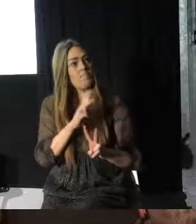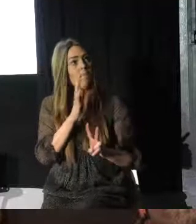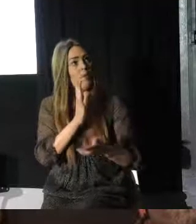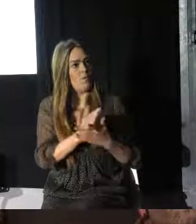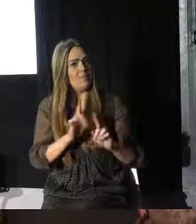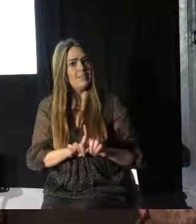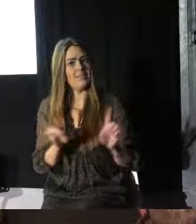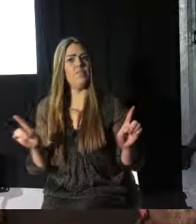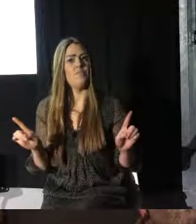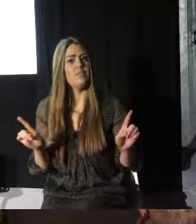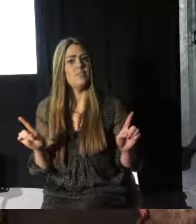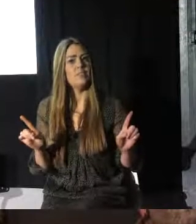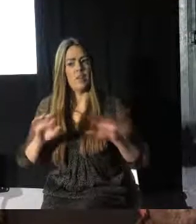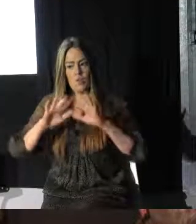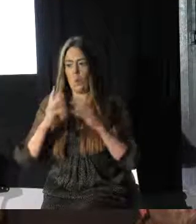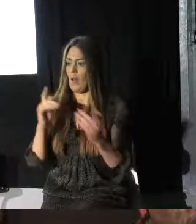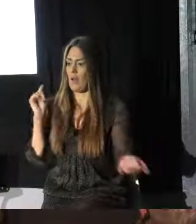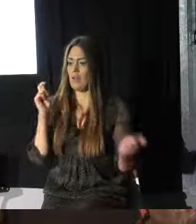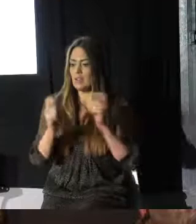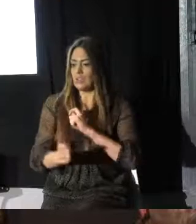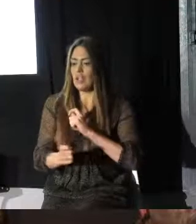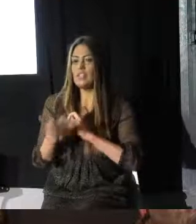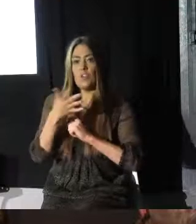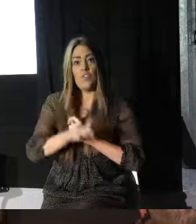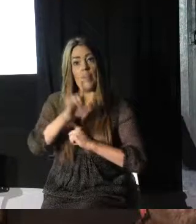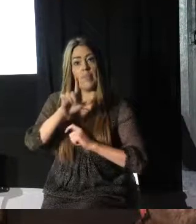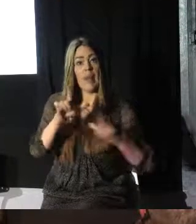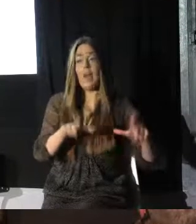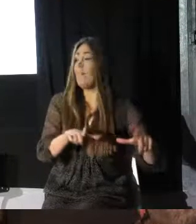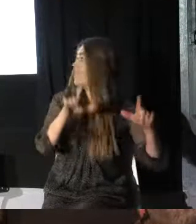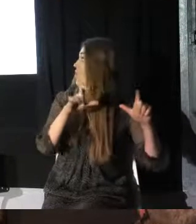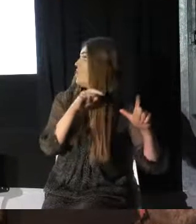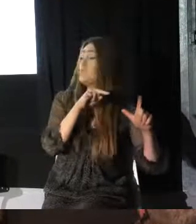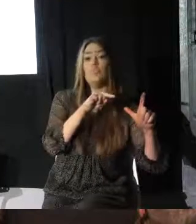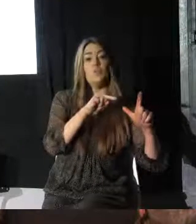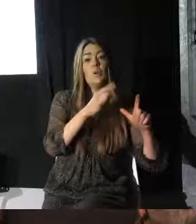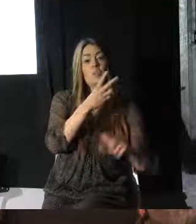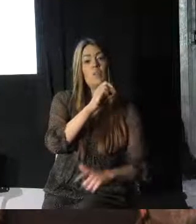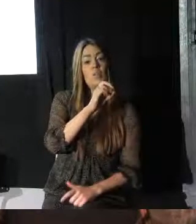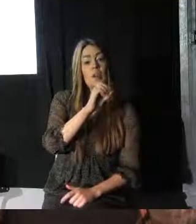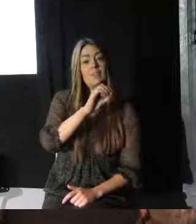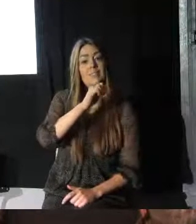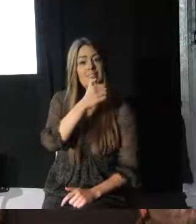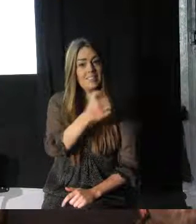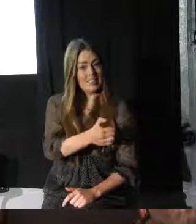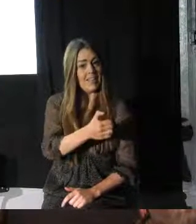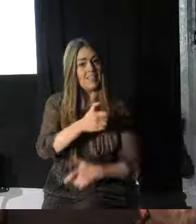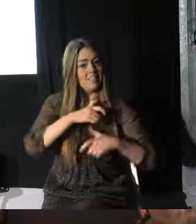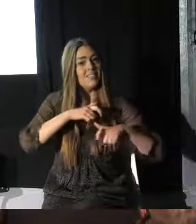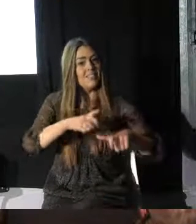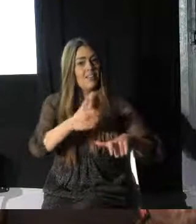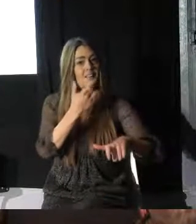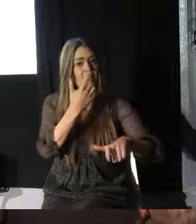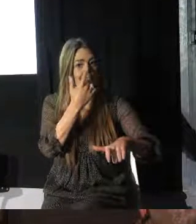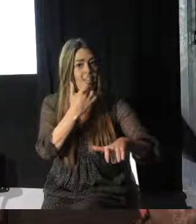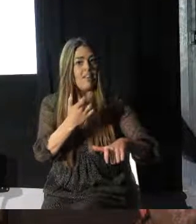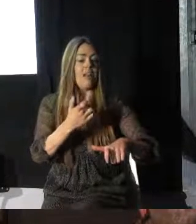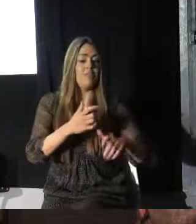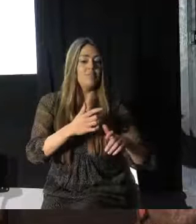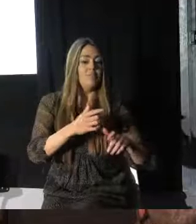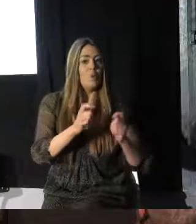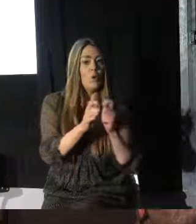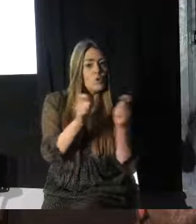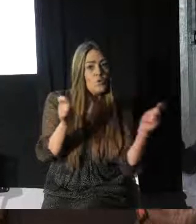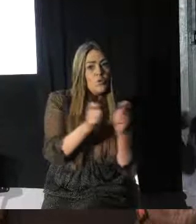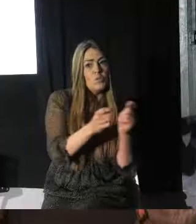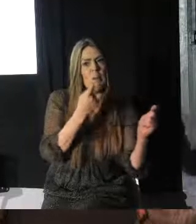difference, how far the world has changed from here on the left-hand side in 2006, where you could still have the Times newspaper